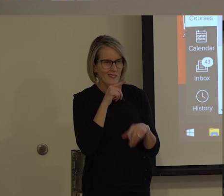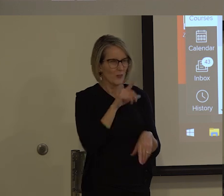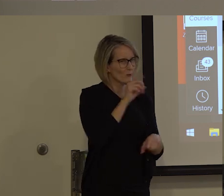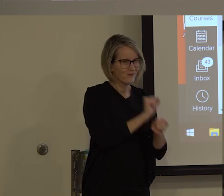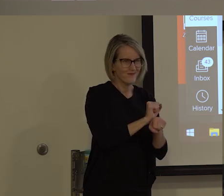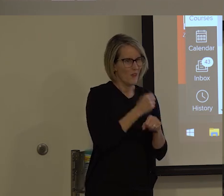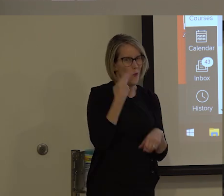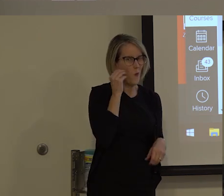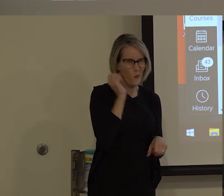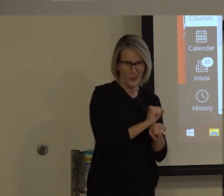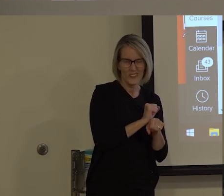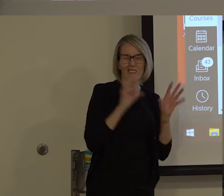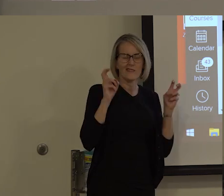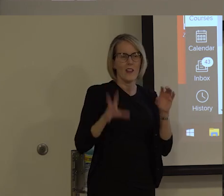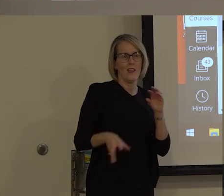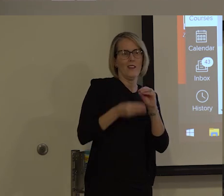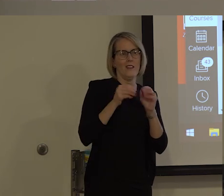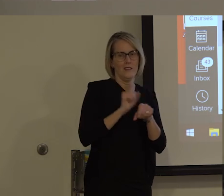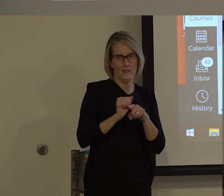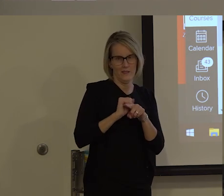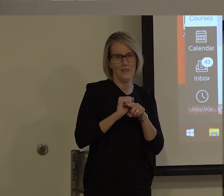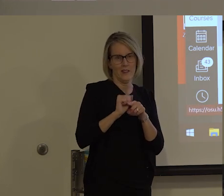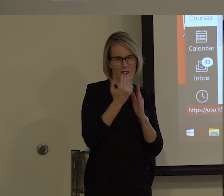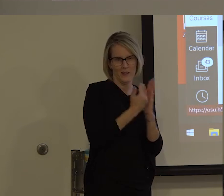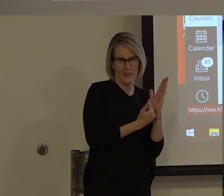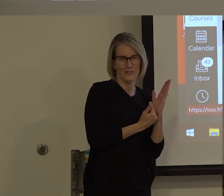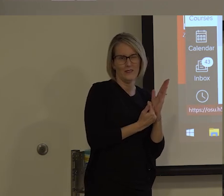for like additional practice with the lessons that they've just done. Yeah,